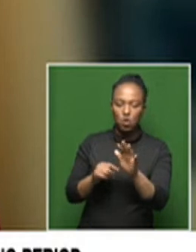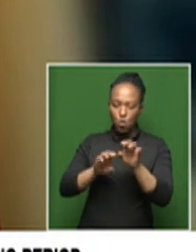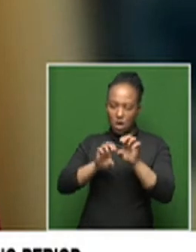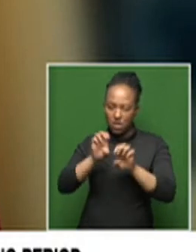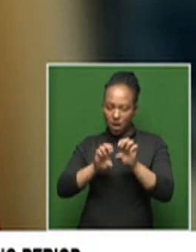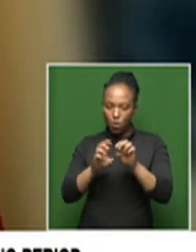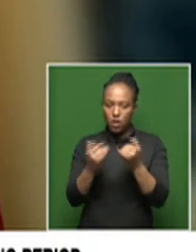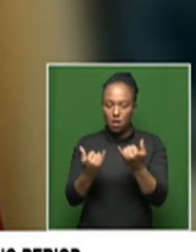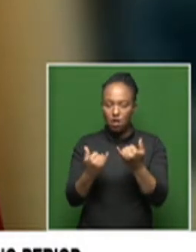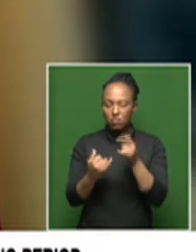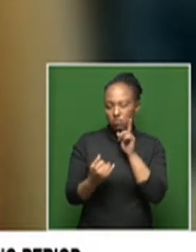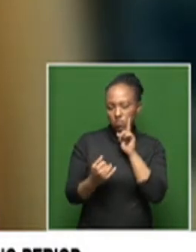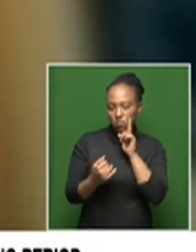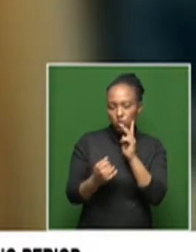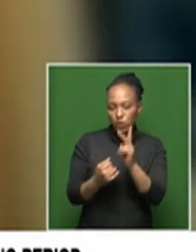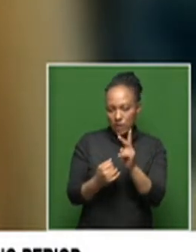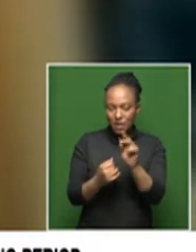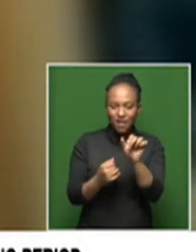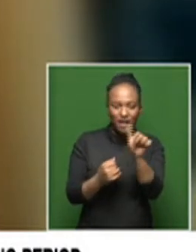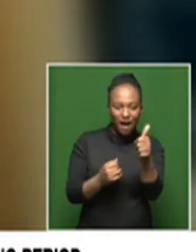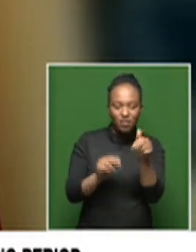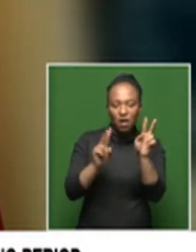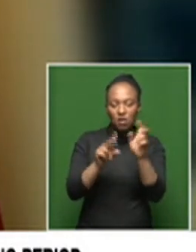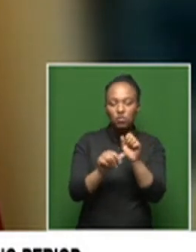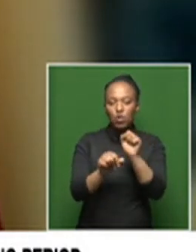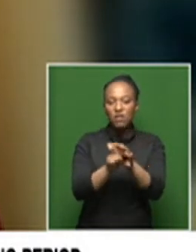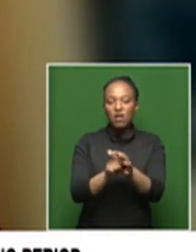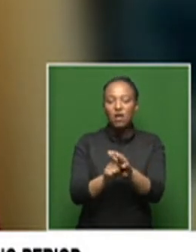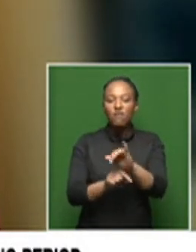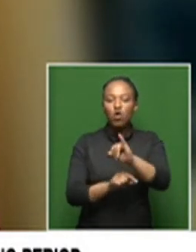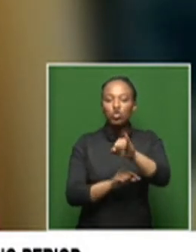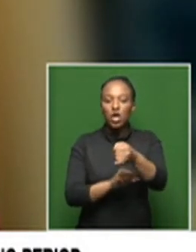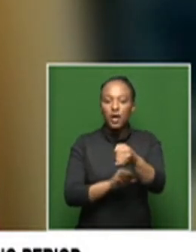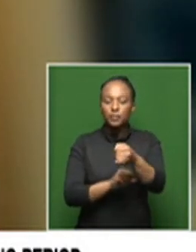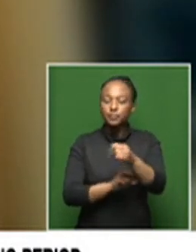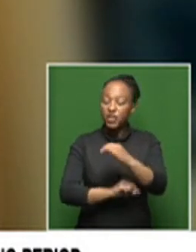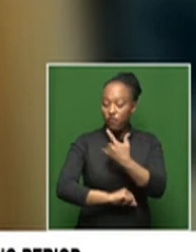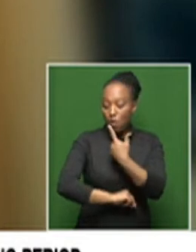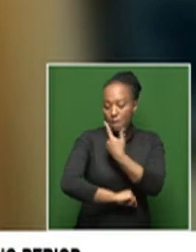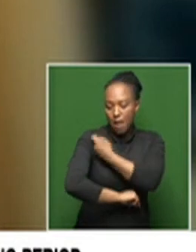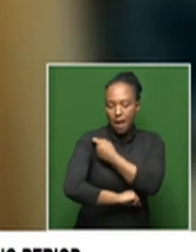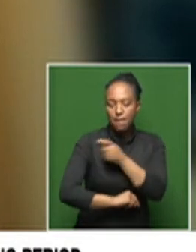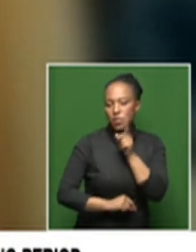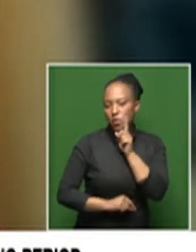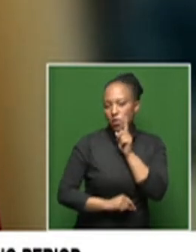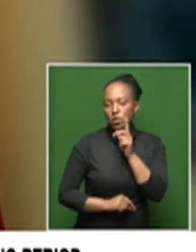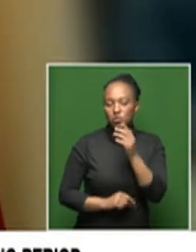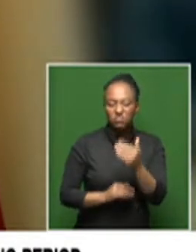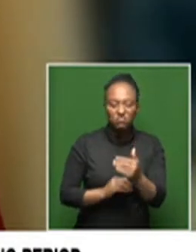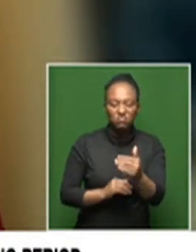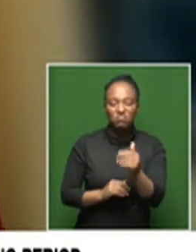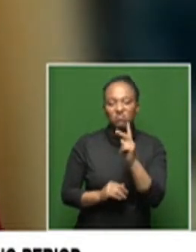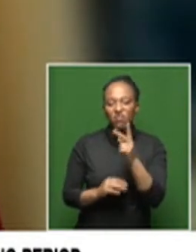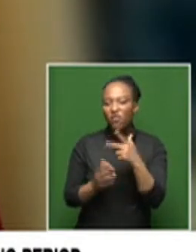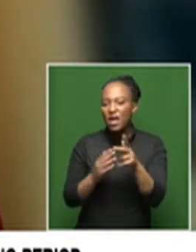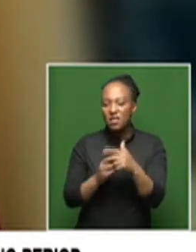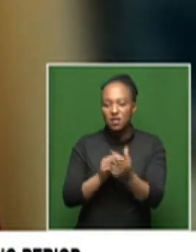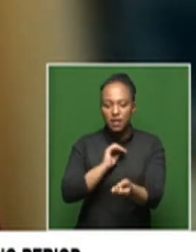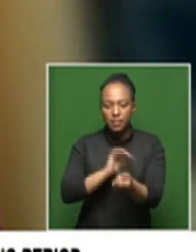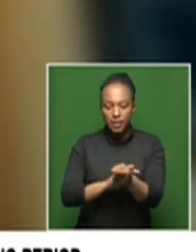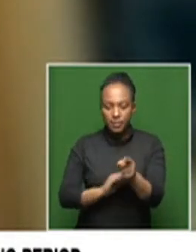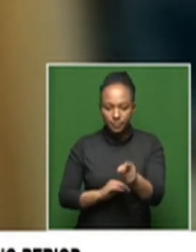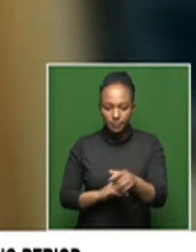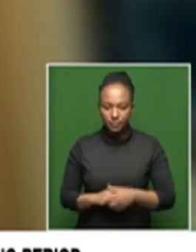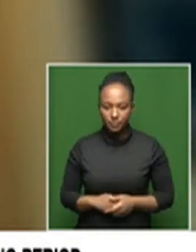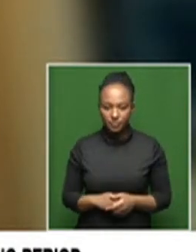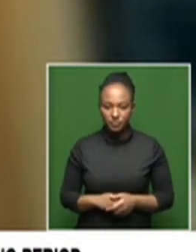evaluating coagulation factors when we do the jab to give us a bit more information on thromboembolic events. So I'm going to just